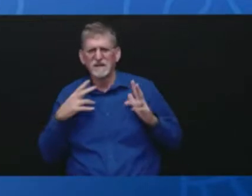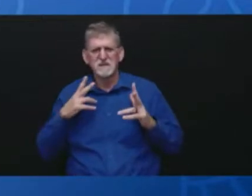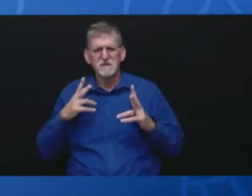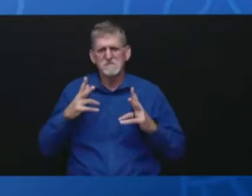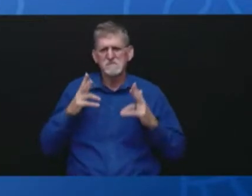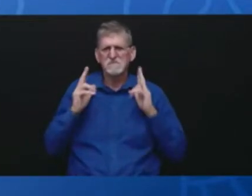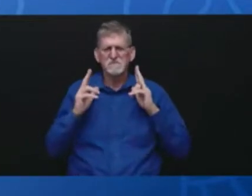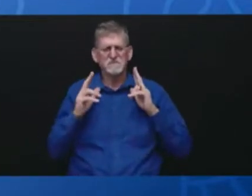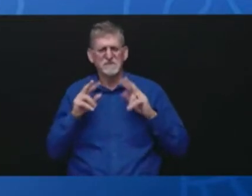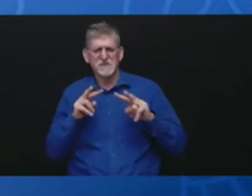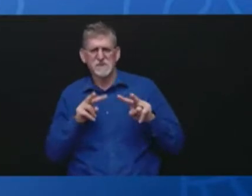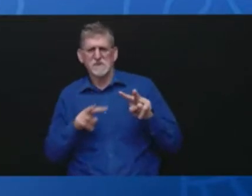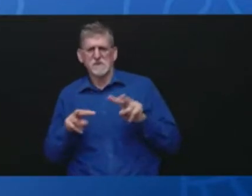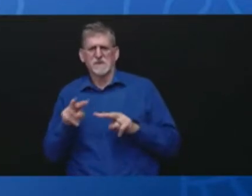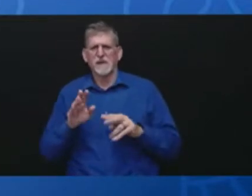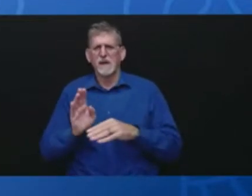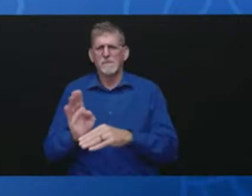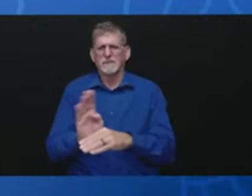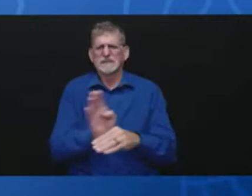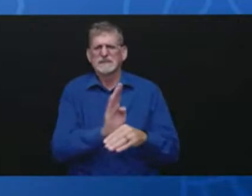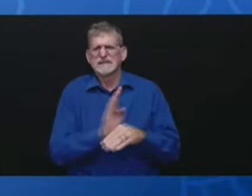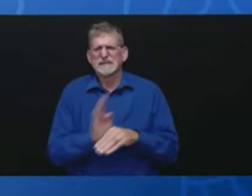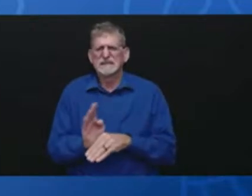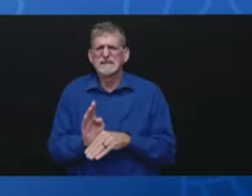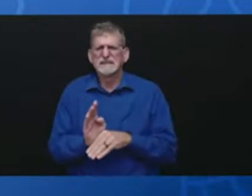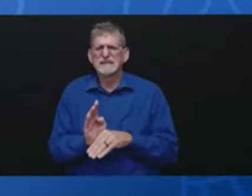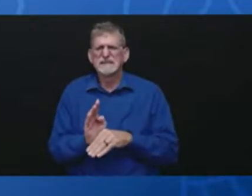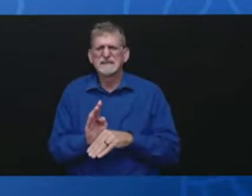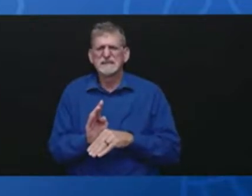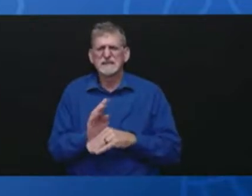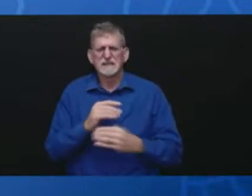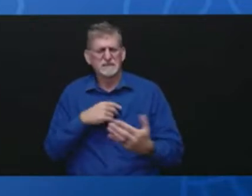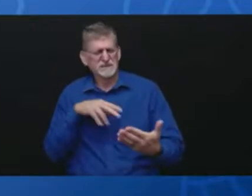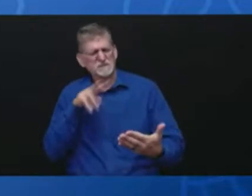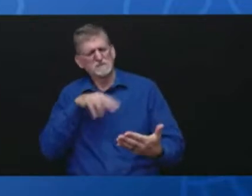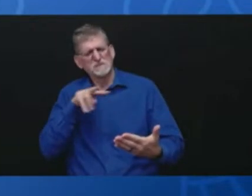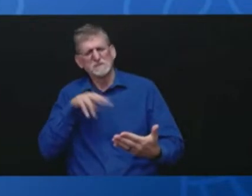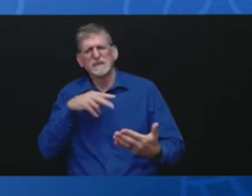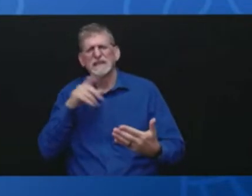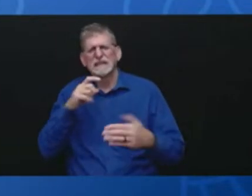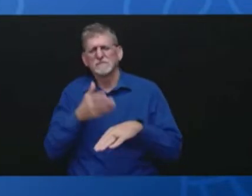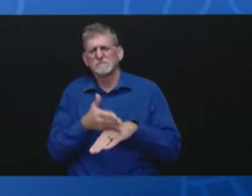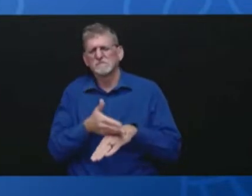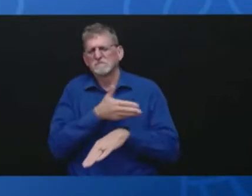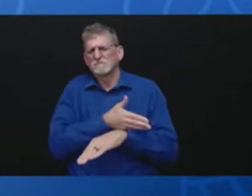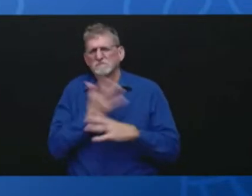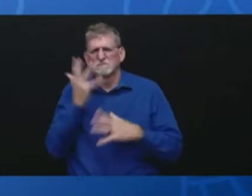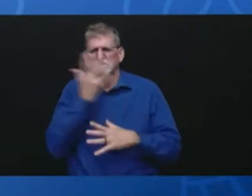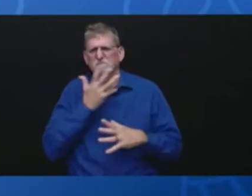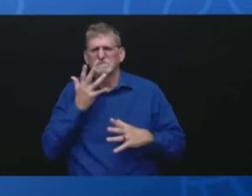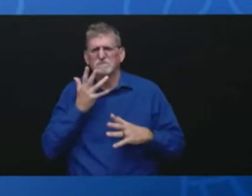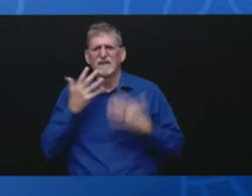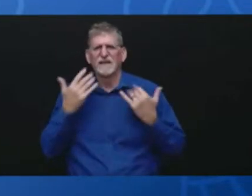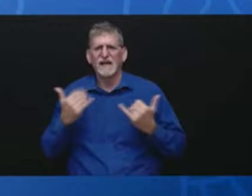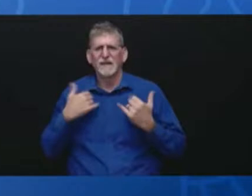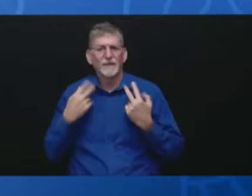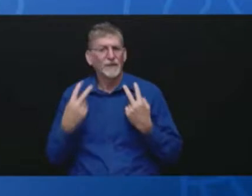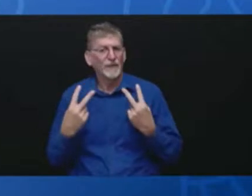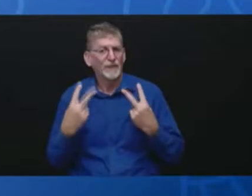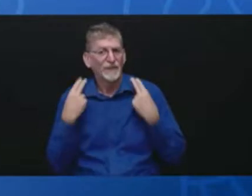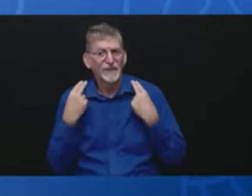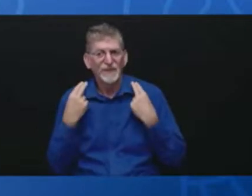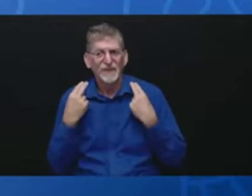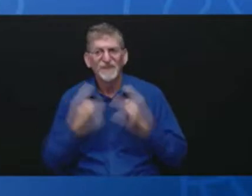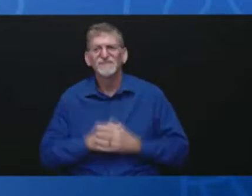I thought, oh, this has got to be a little bit better. So that's what I've done. All right, thank you very much for joining us. Another